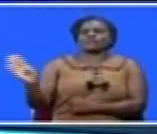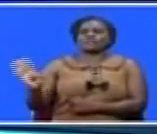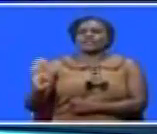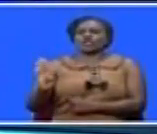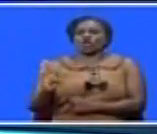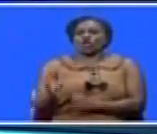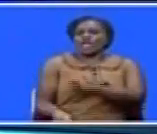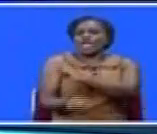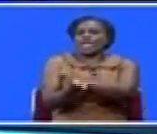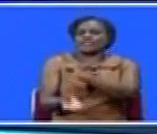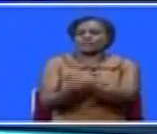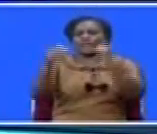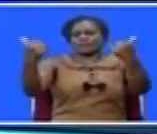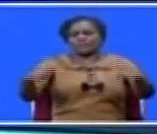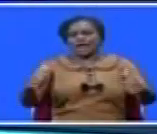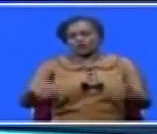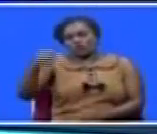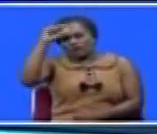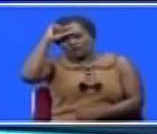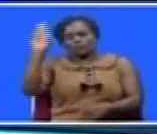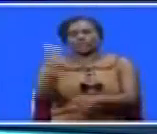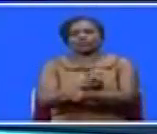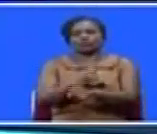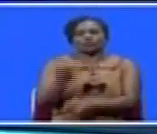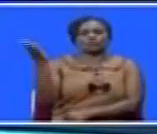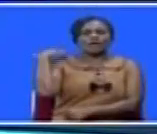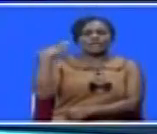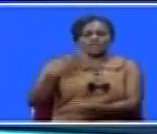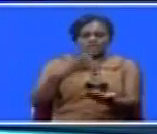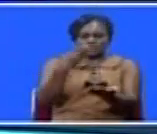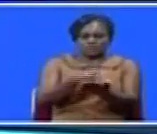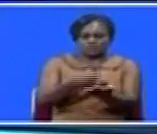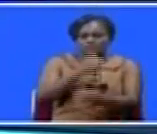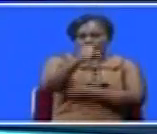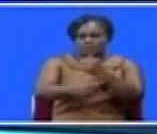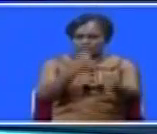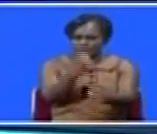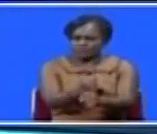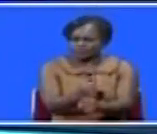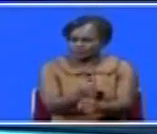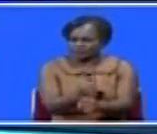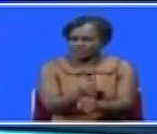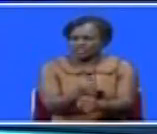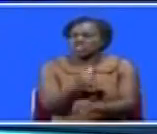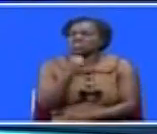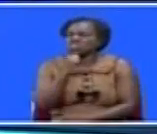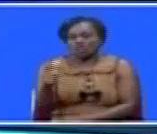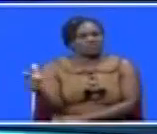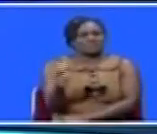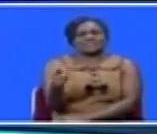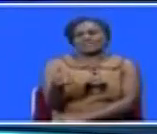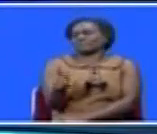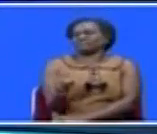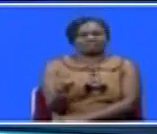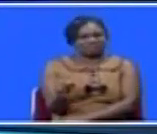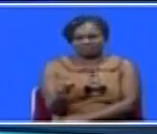not accounted for in government spending for the previous financial year. Again, not a creation of the media, but